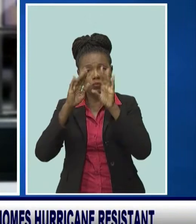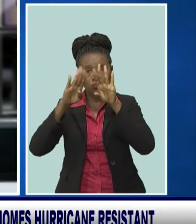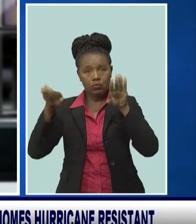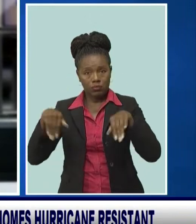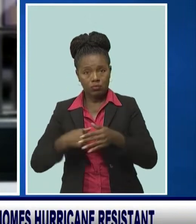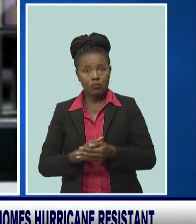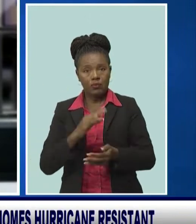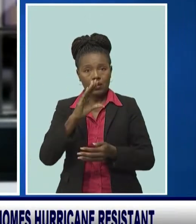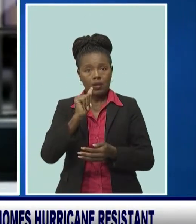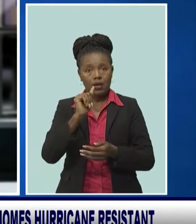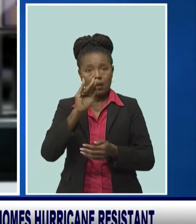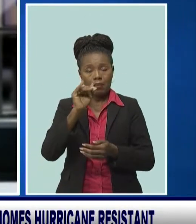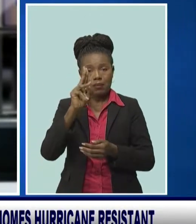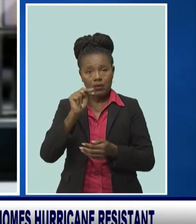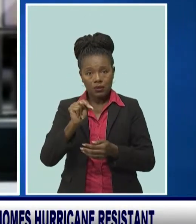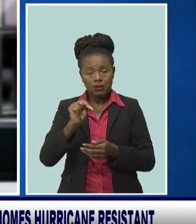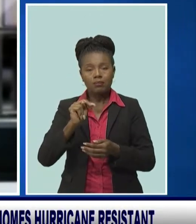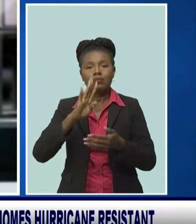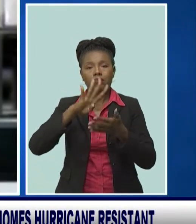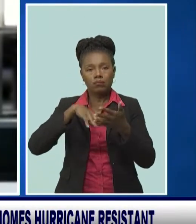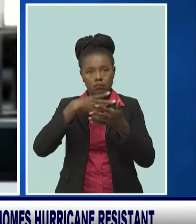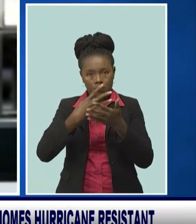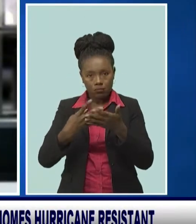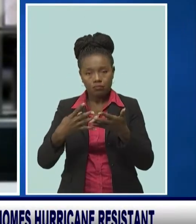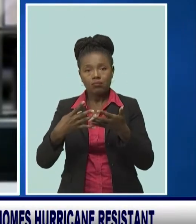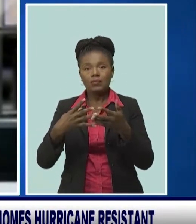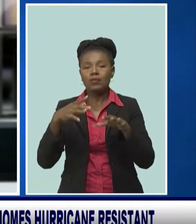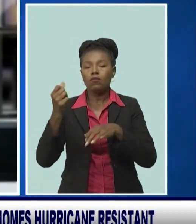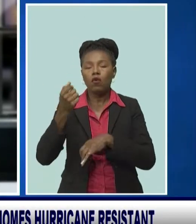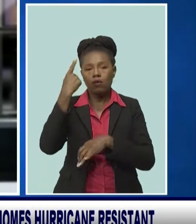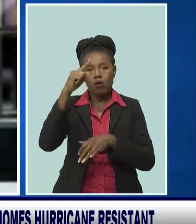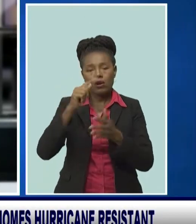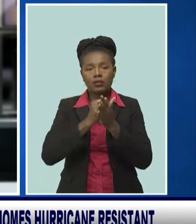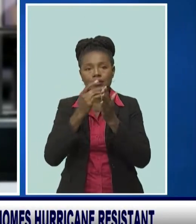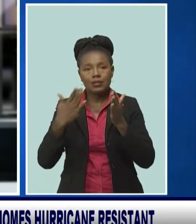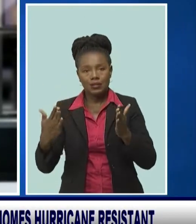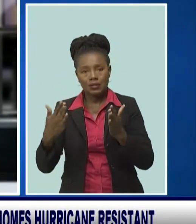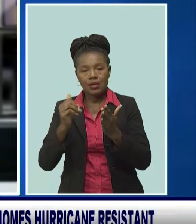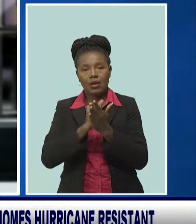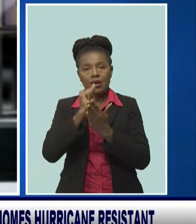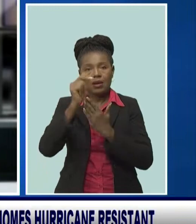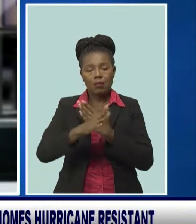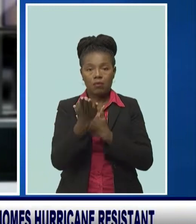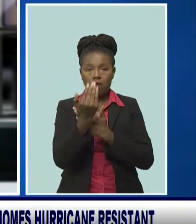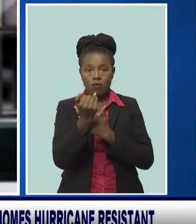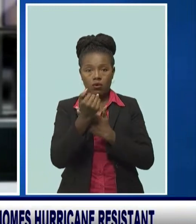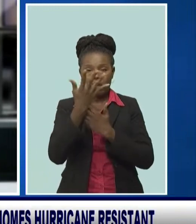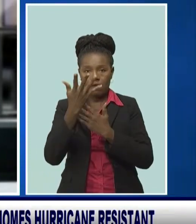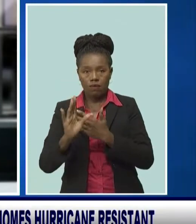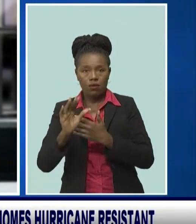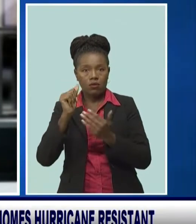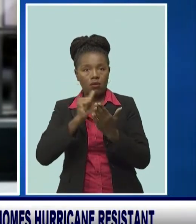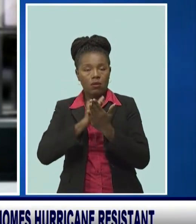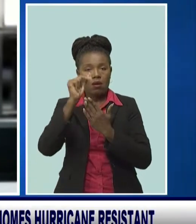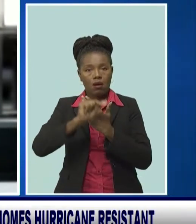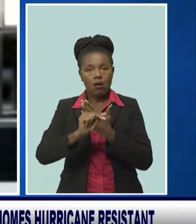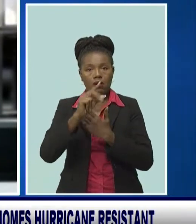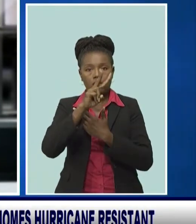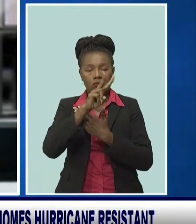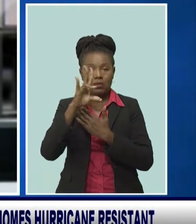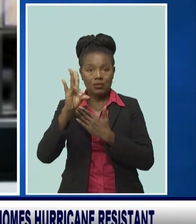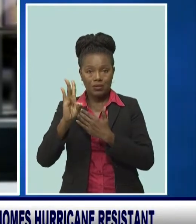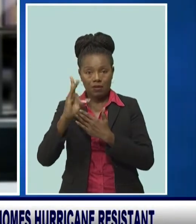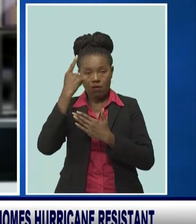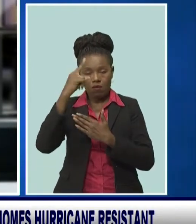the calendar for the Season of Emancipation, which will begin on April 14th and conclude on August 27th. Minister in the